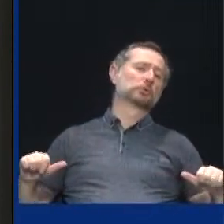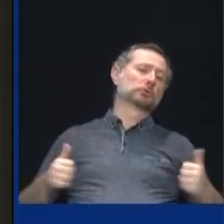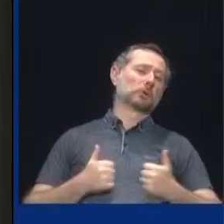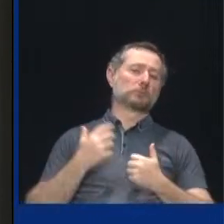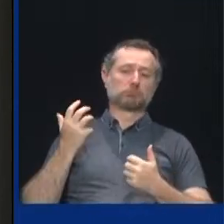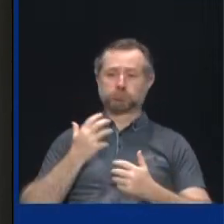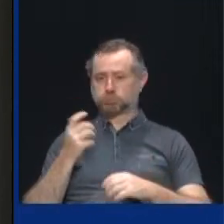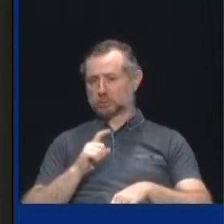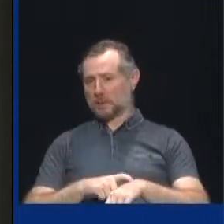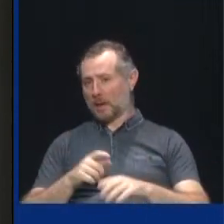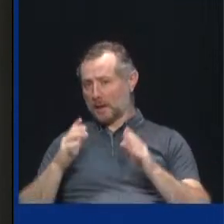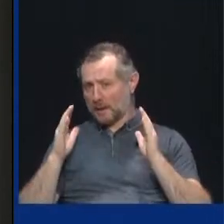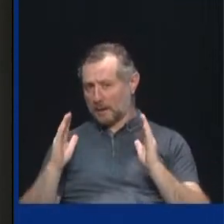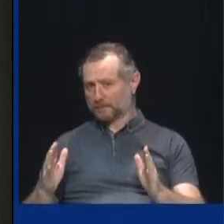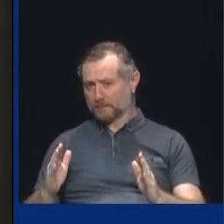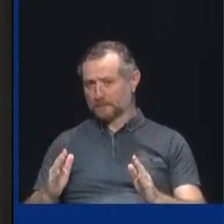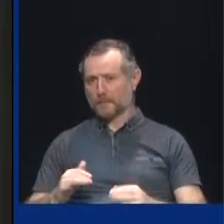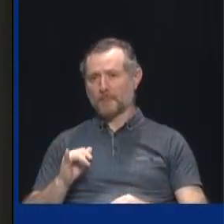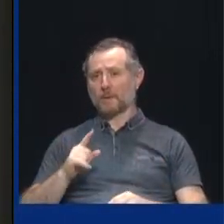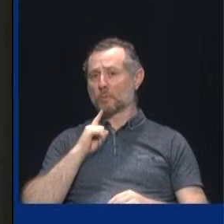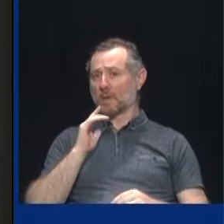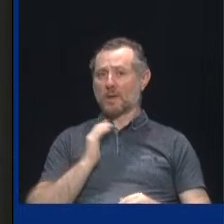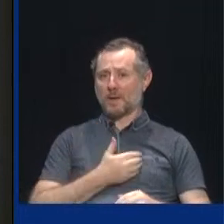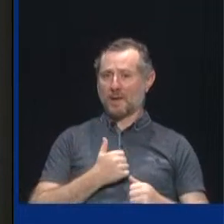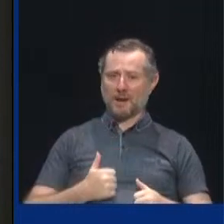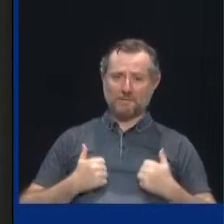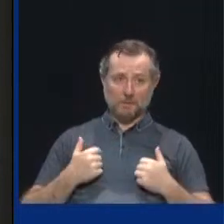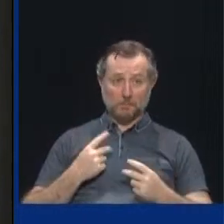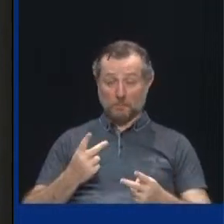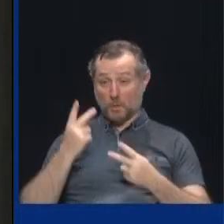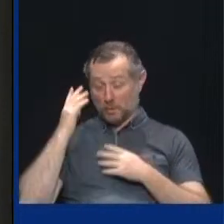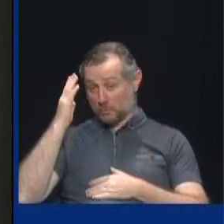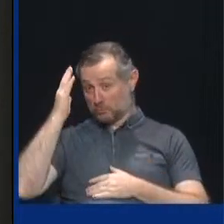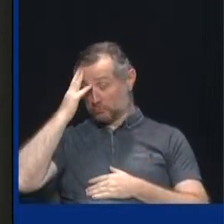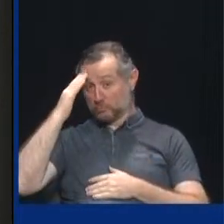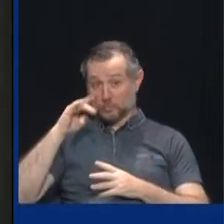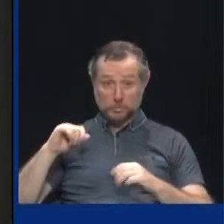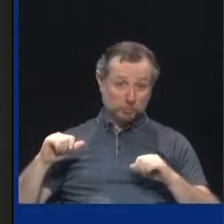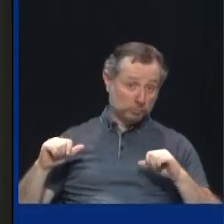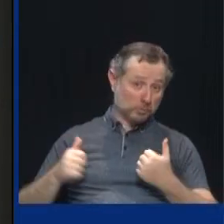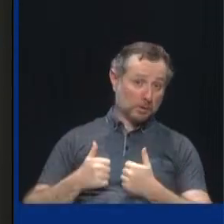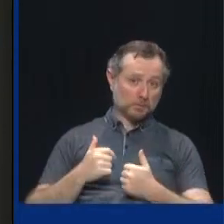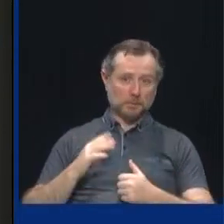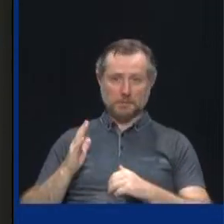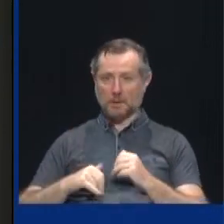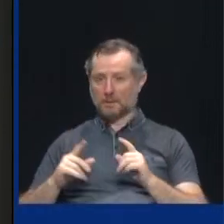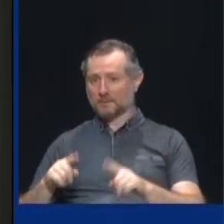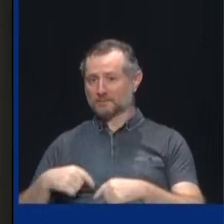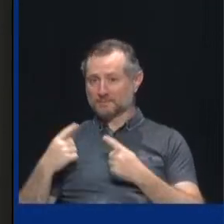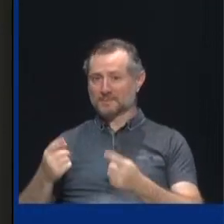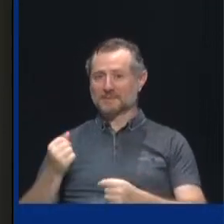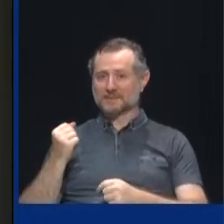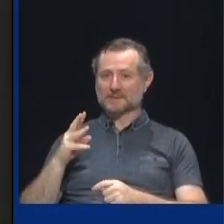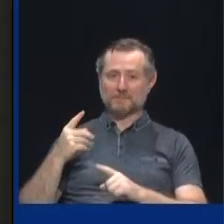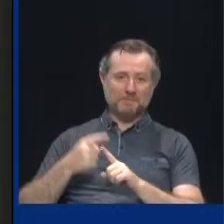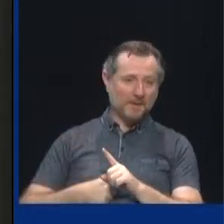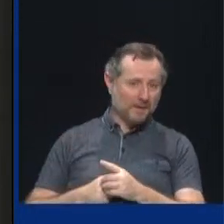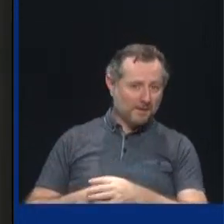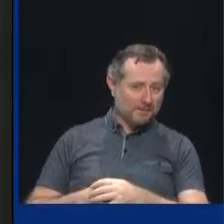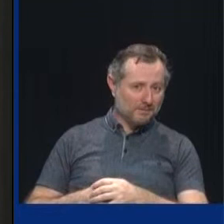think back to any other moment in life, what has been more challenging than the past 16 months? And we've come a long